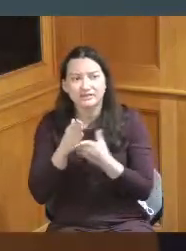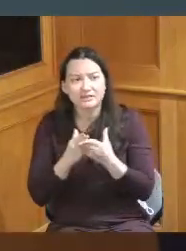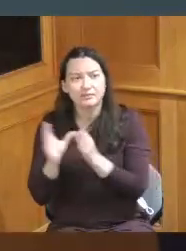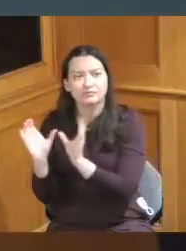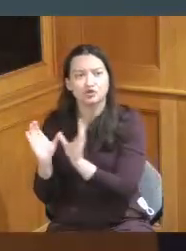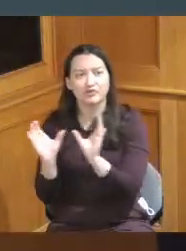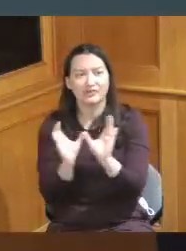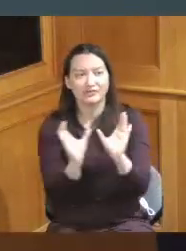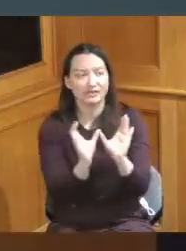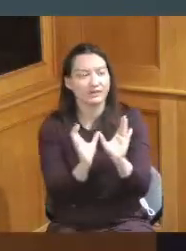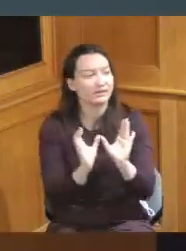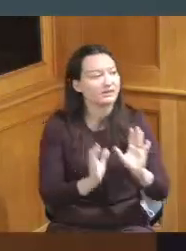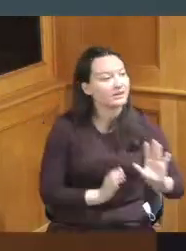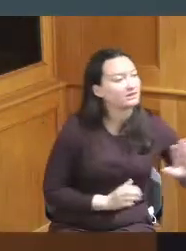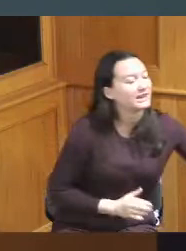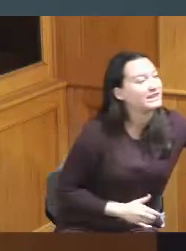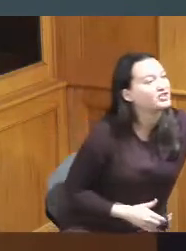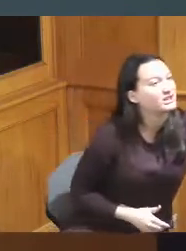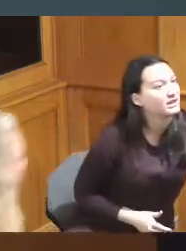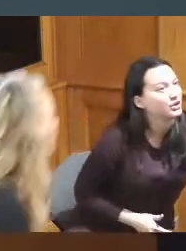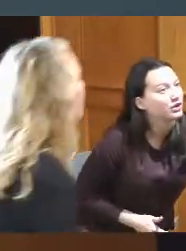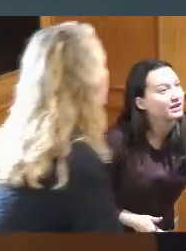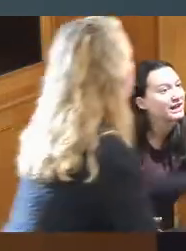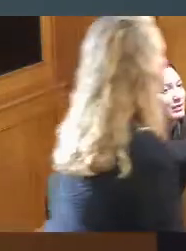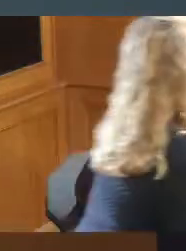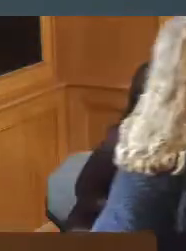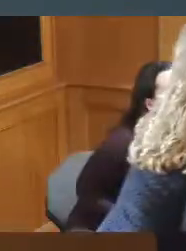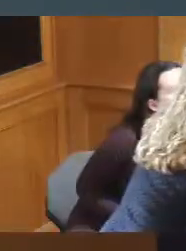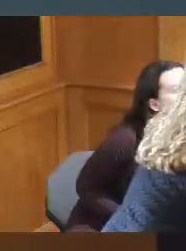certificates to give out. I'm thinking,